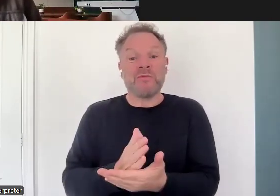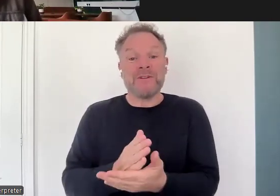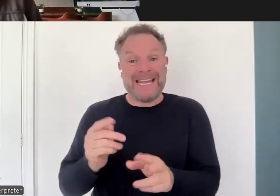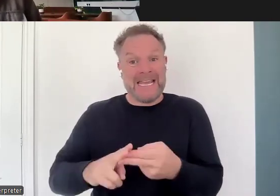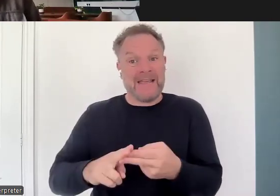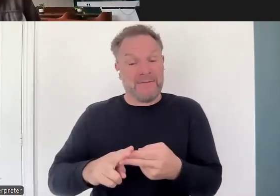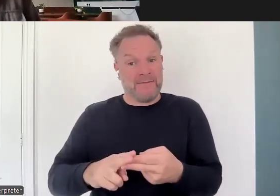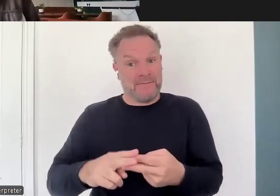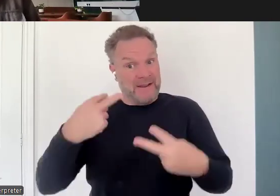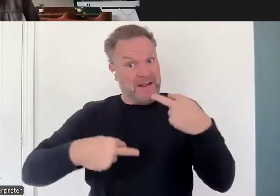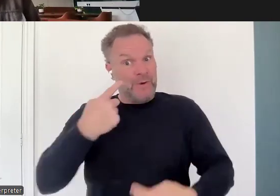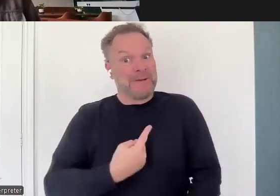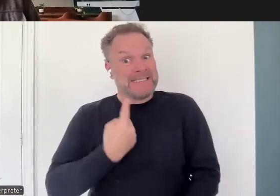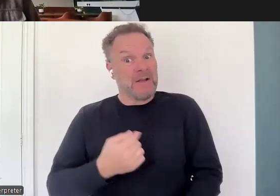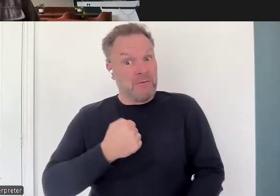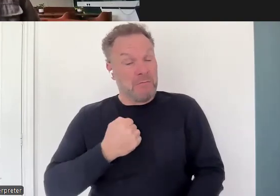own co-production practice.